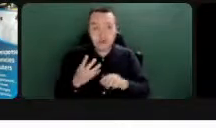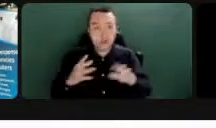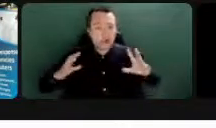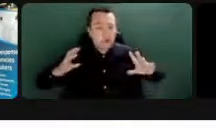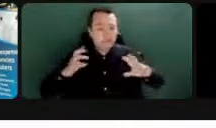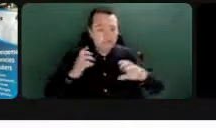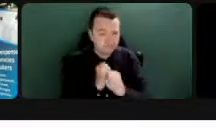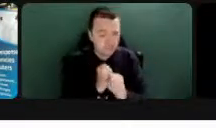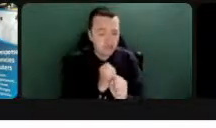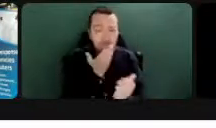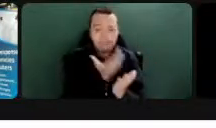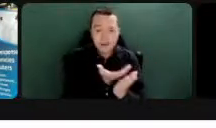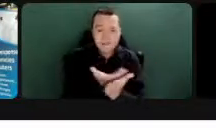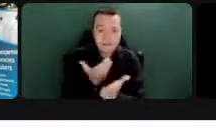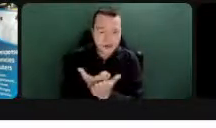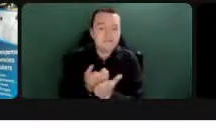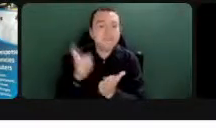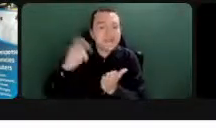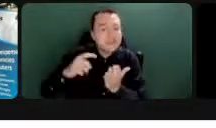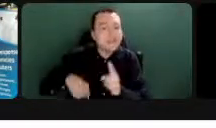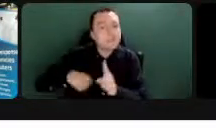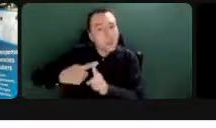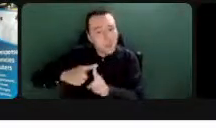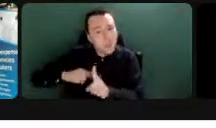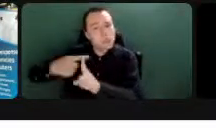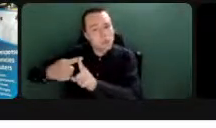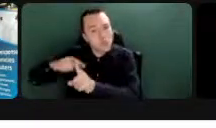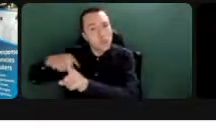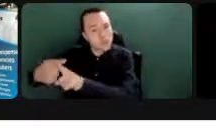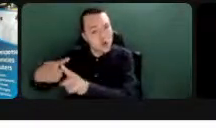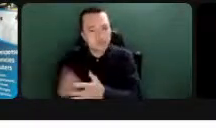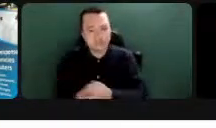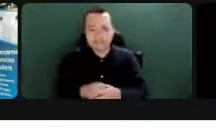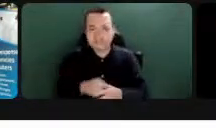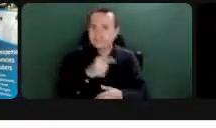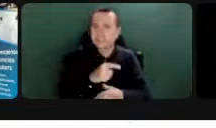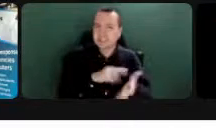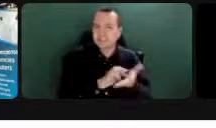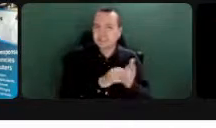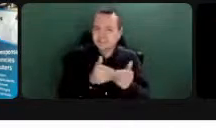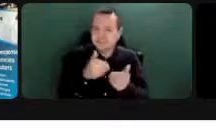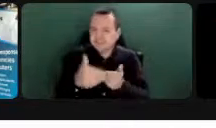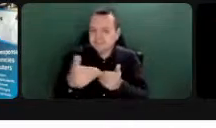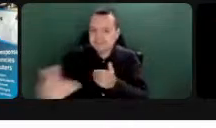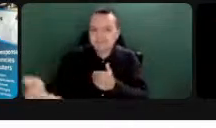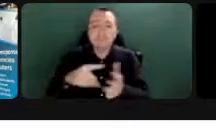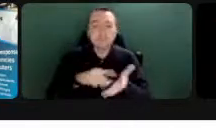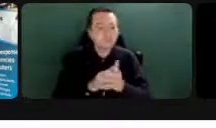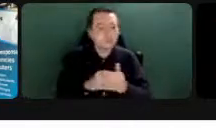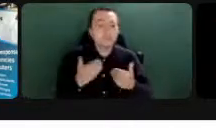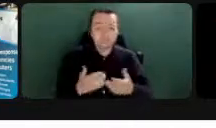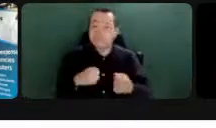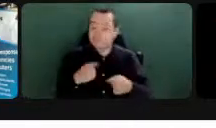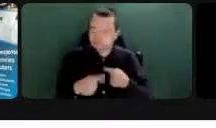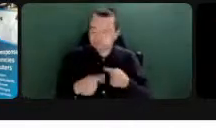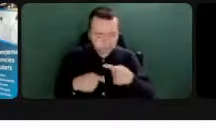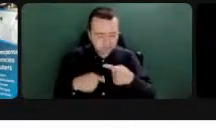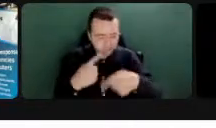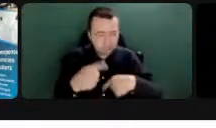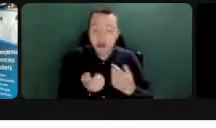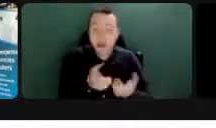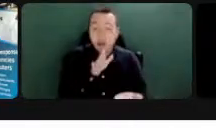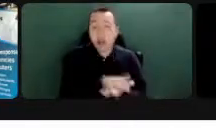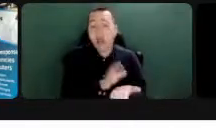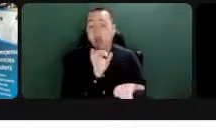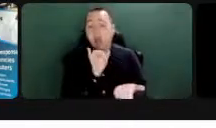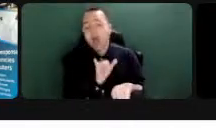so what's next? It's a living collection and an evolving process. Material needs to be added. Further